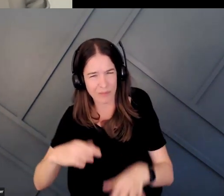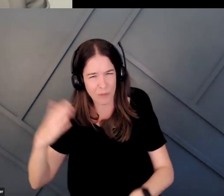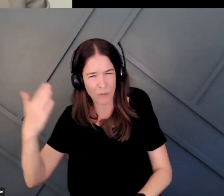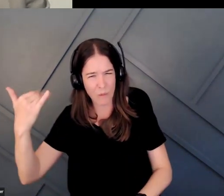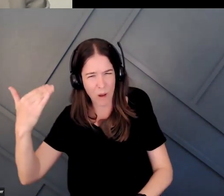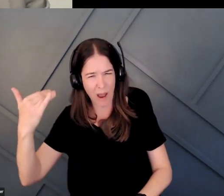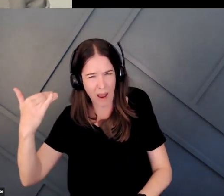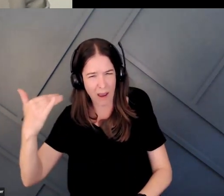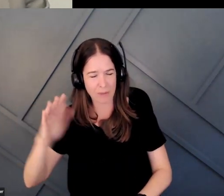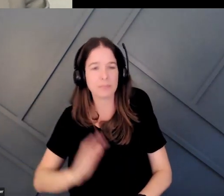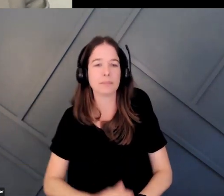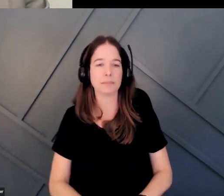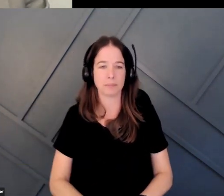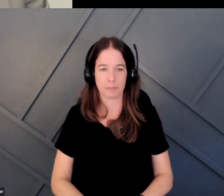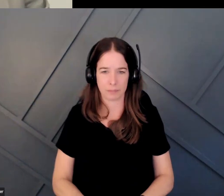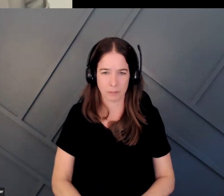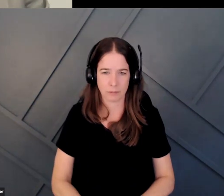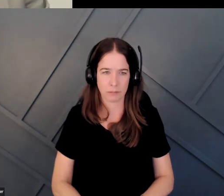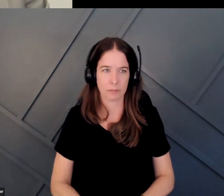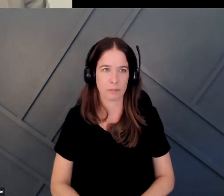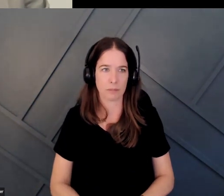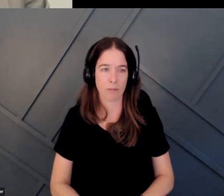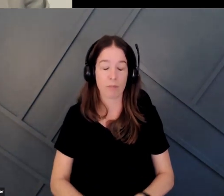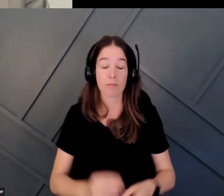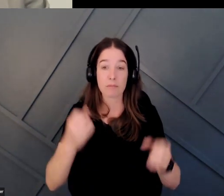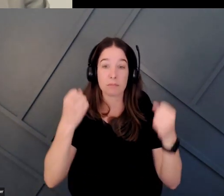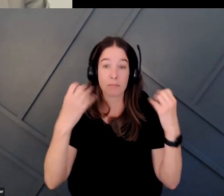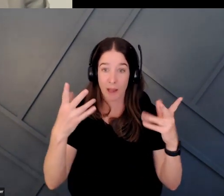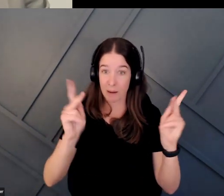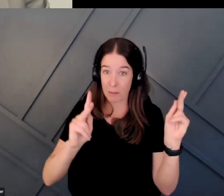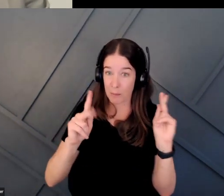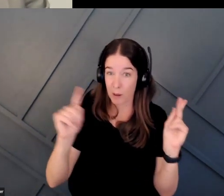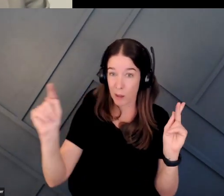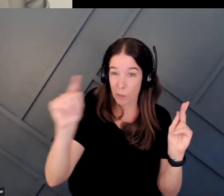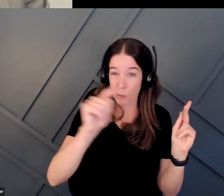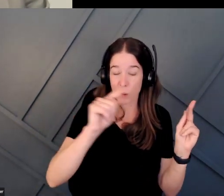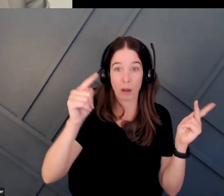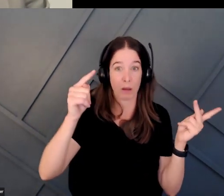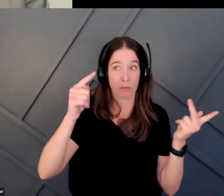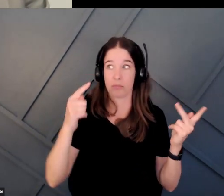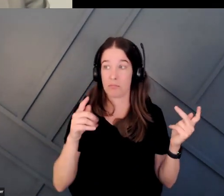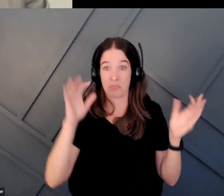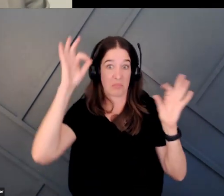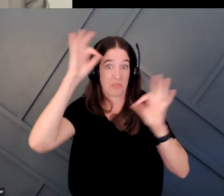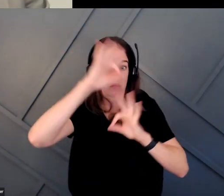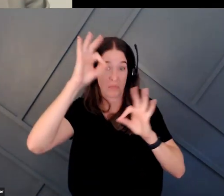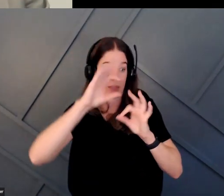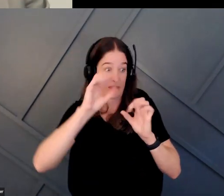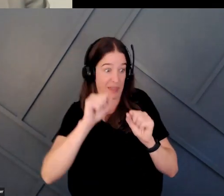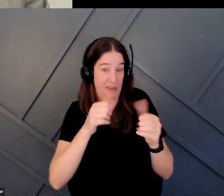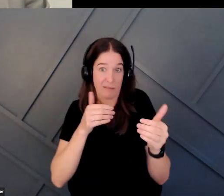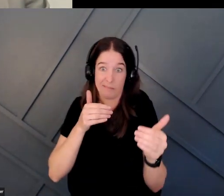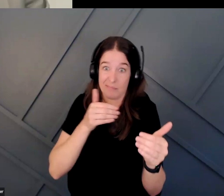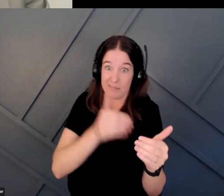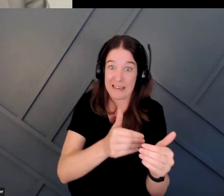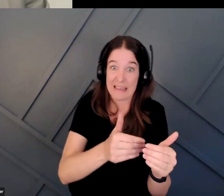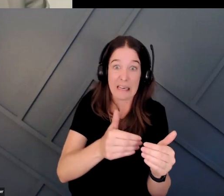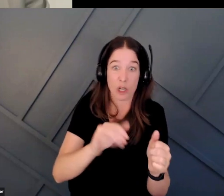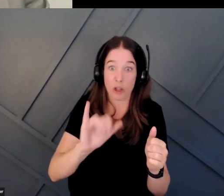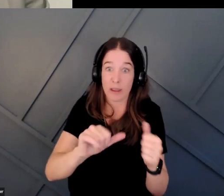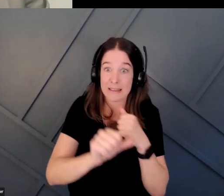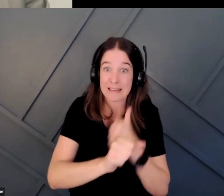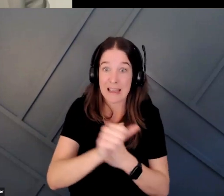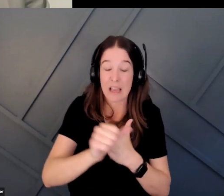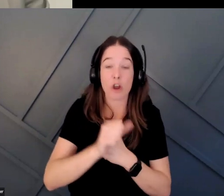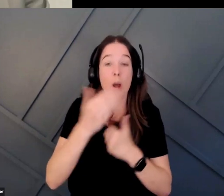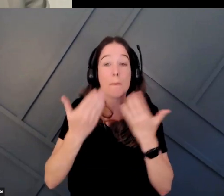Well, for one, many people have no idea how close they come to these dangers when they stay in the sun too long and